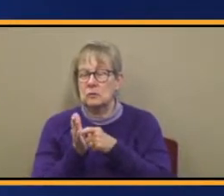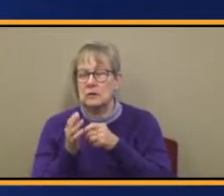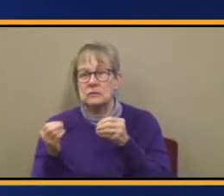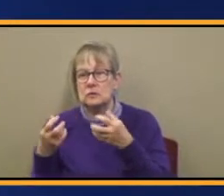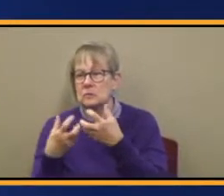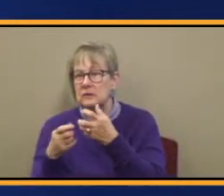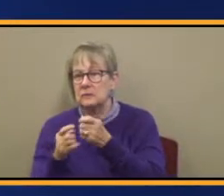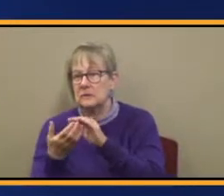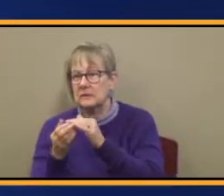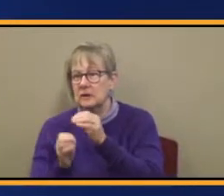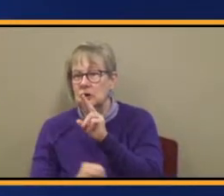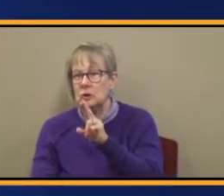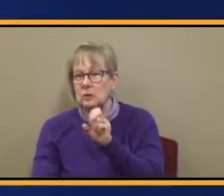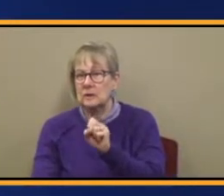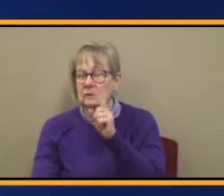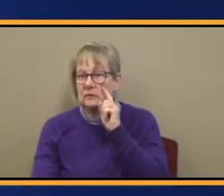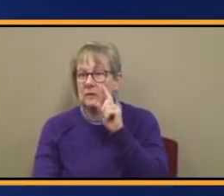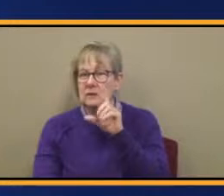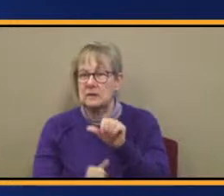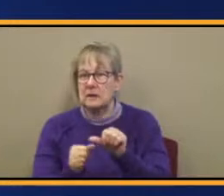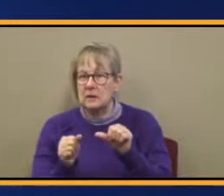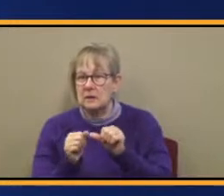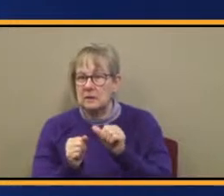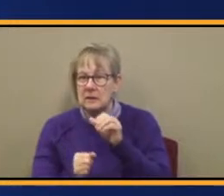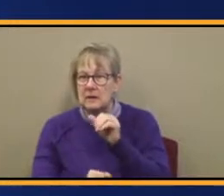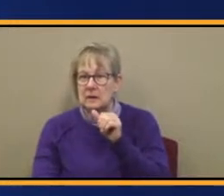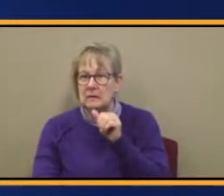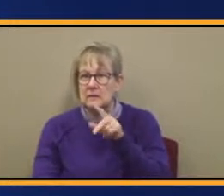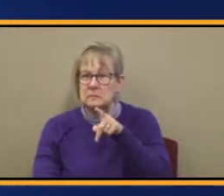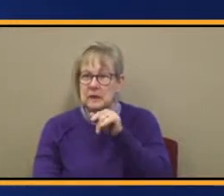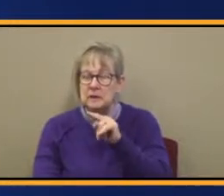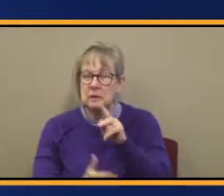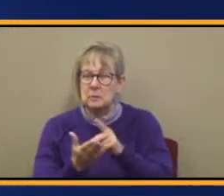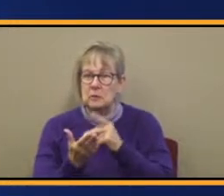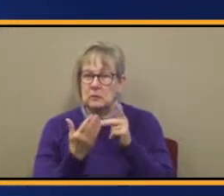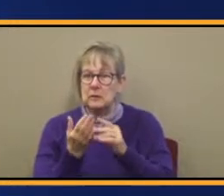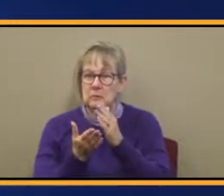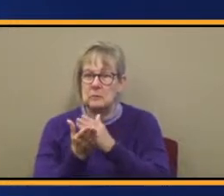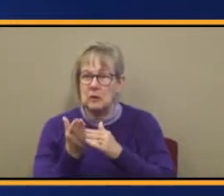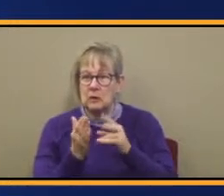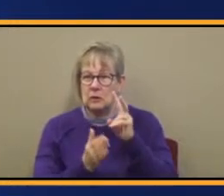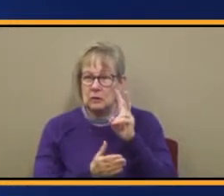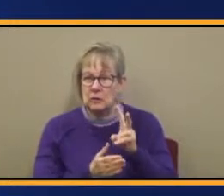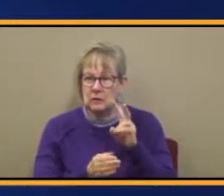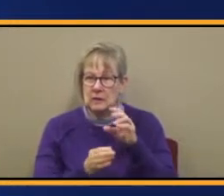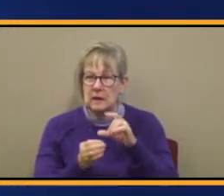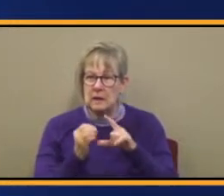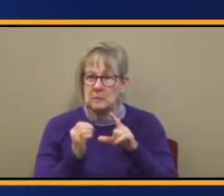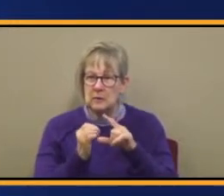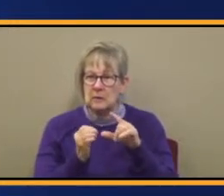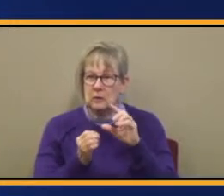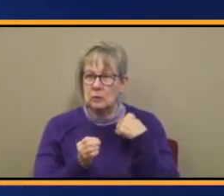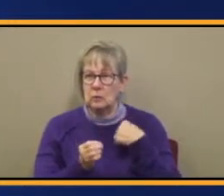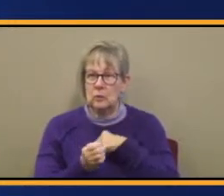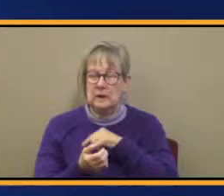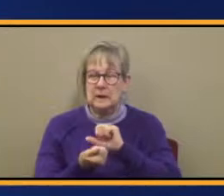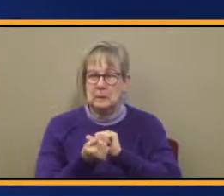U.S. EDA for the Distressed Area Recompete Pilot Program Phase 2 for the El Paso Recompete Network